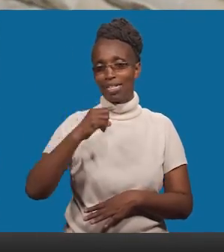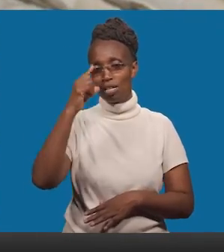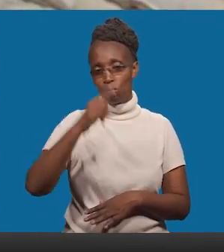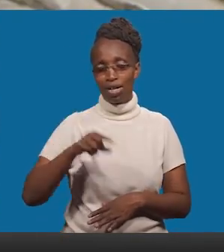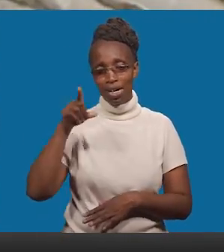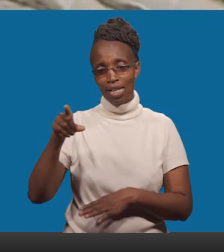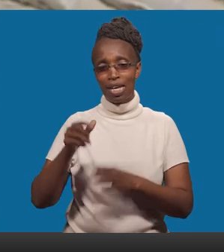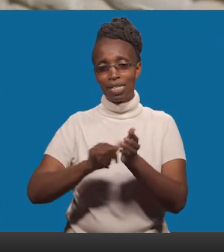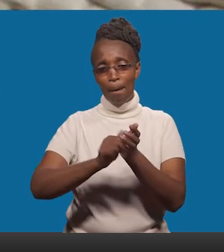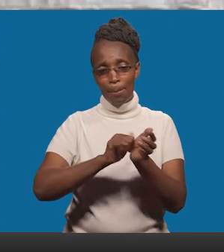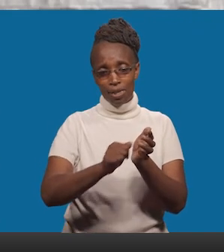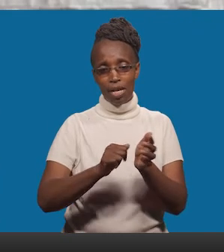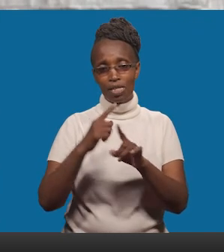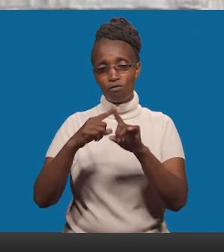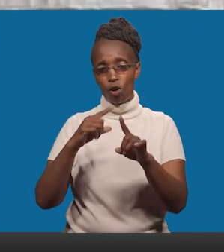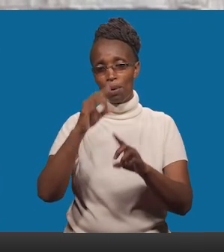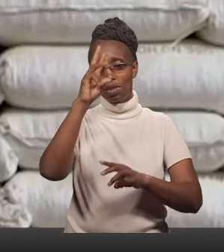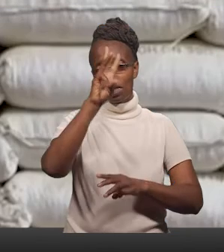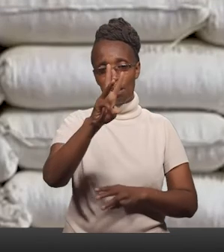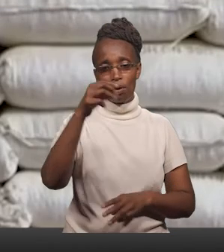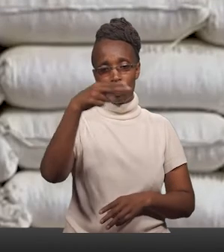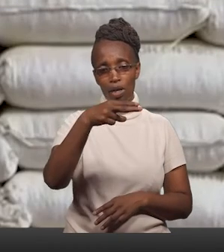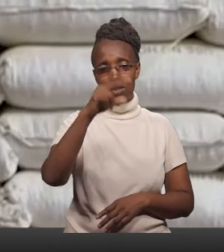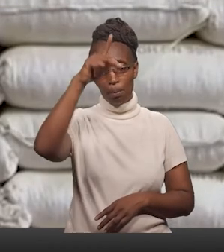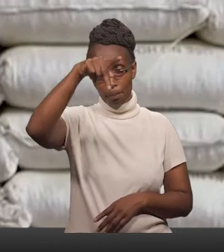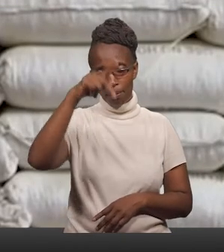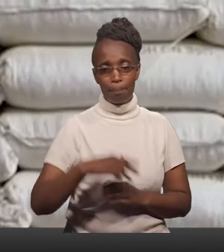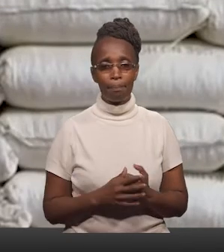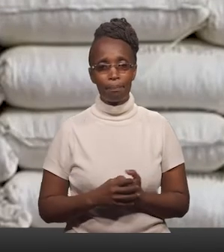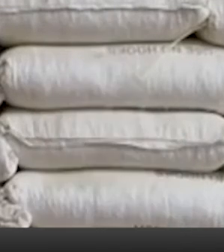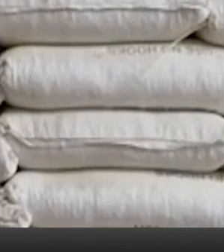yalikosolewa ikisemekana kuwa mahindi hiyo ni ya shirika la chakula ulimwenguni WFP.